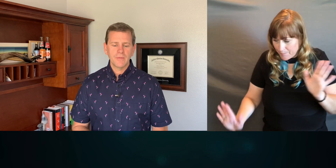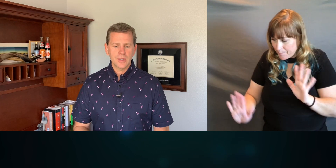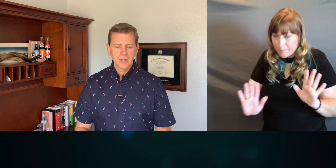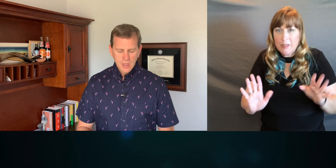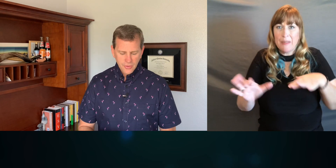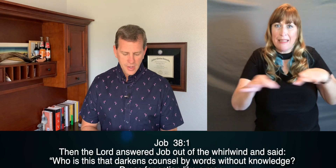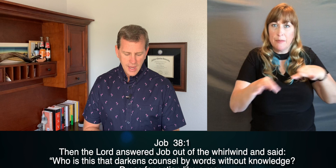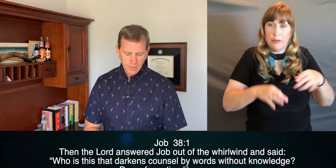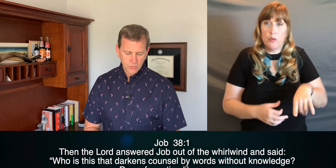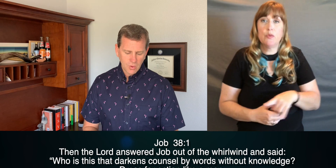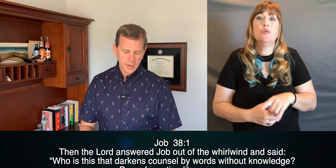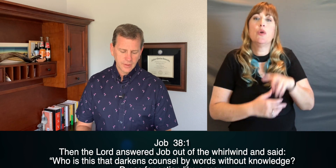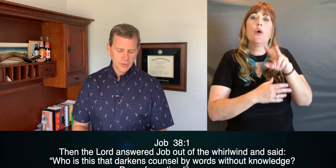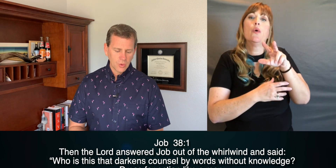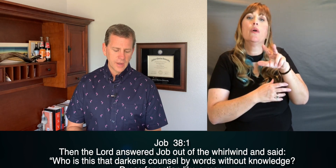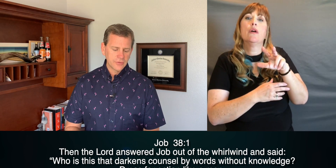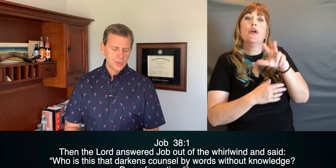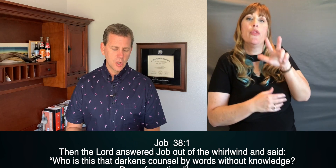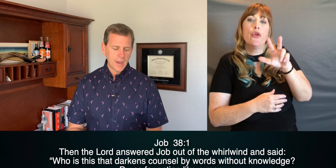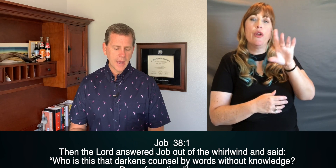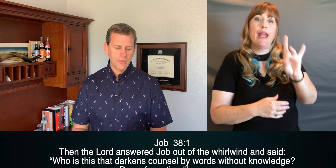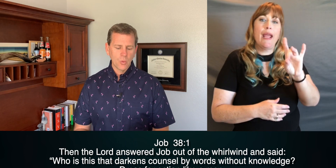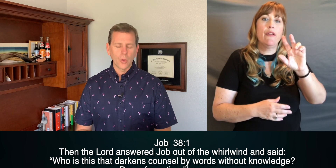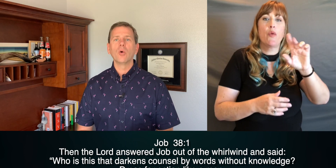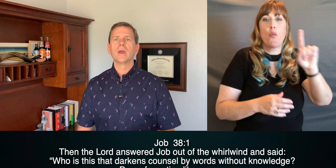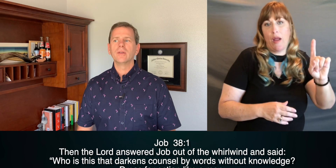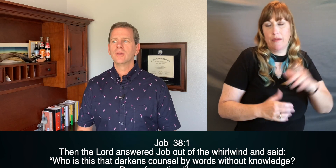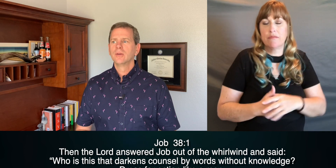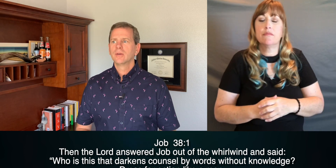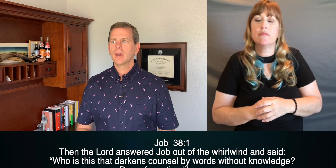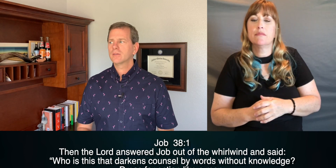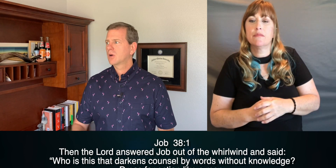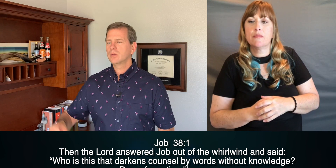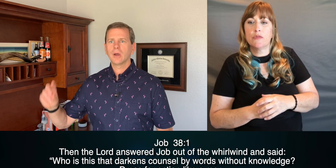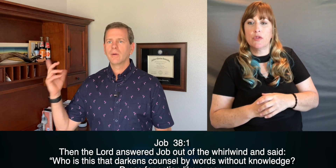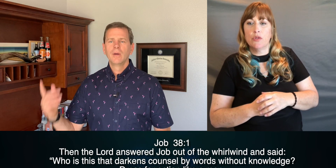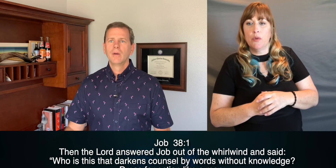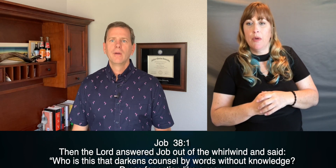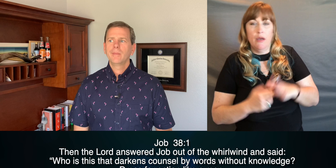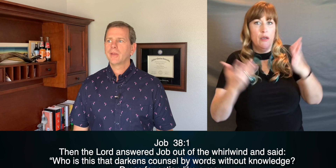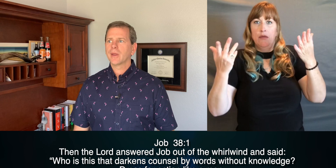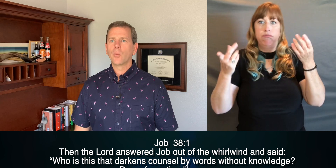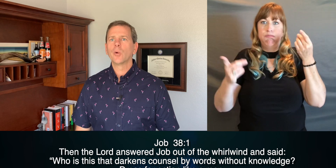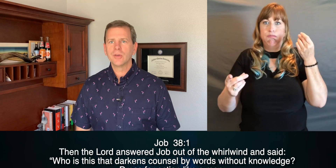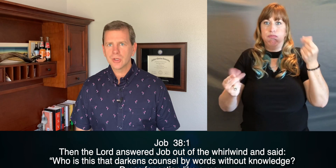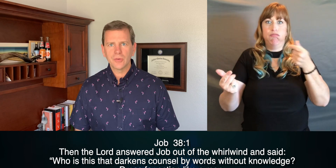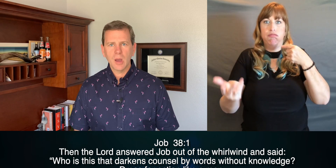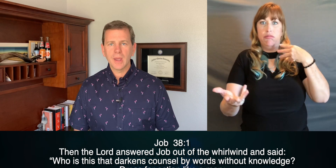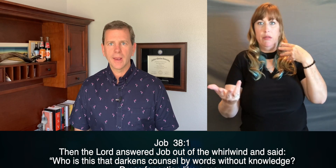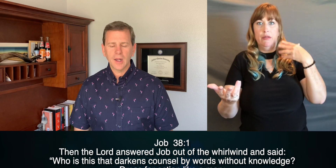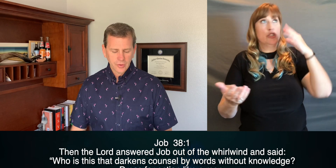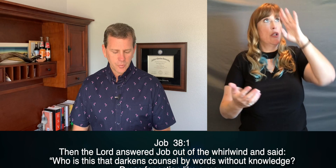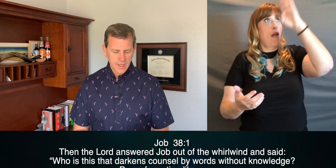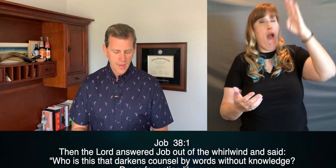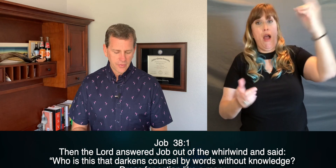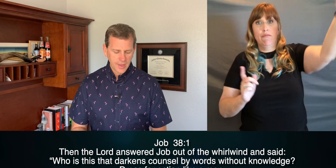let me tell you what's up. And in verse 38, verse 1, it says, the Lord answered Job out of the whirlwind. Okay, so, you know, you basically got a whirlwind shows up and